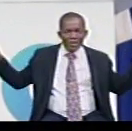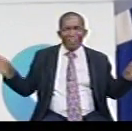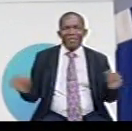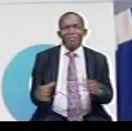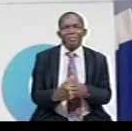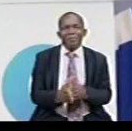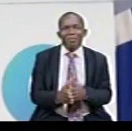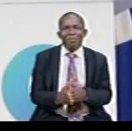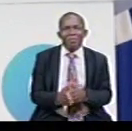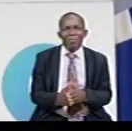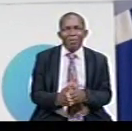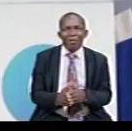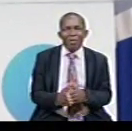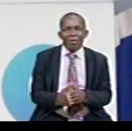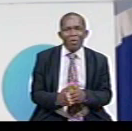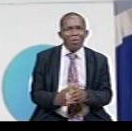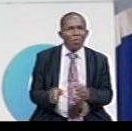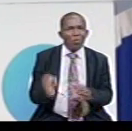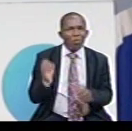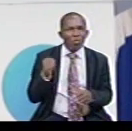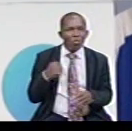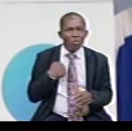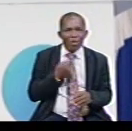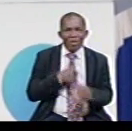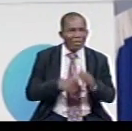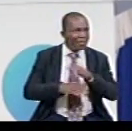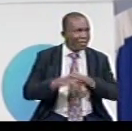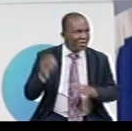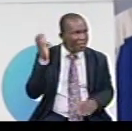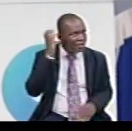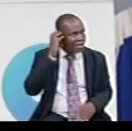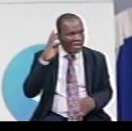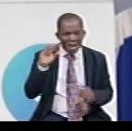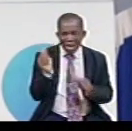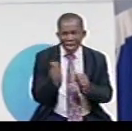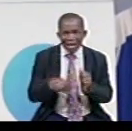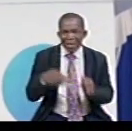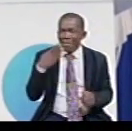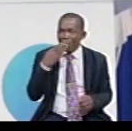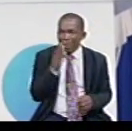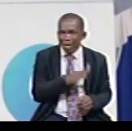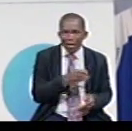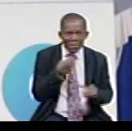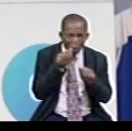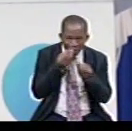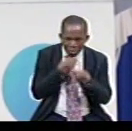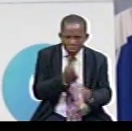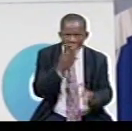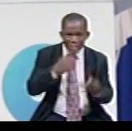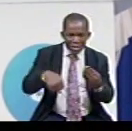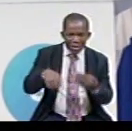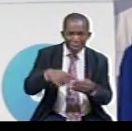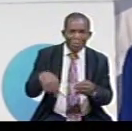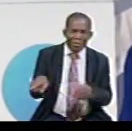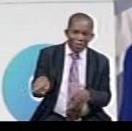We did not hear of any evil while they were coming, and after the program, when they were going back, we did not hear any